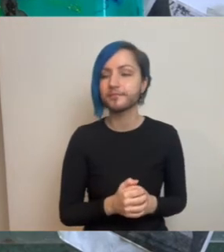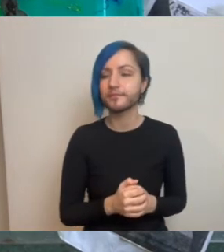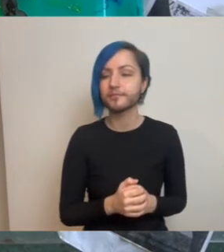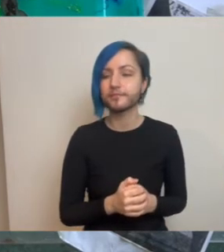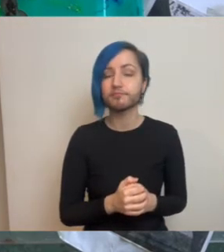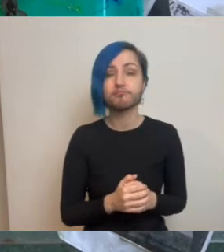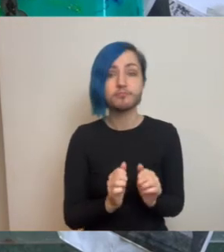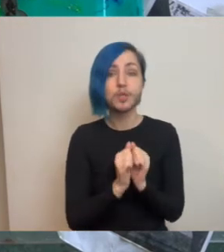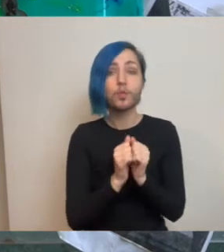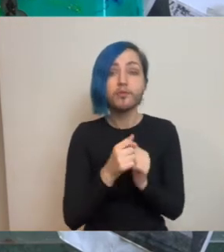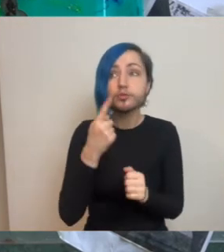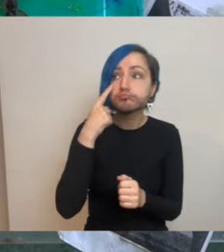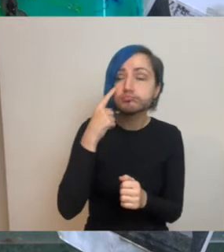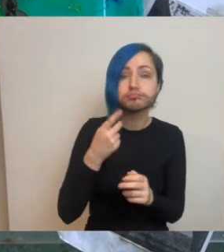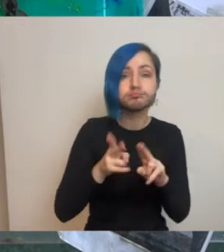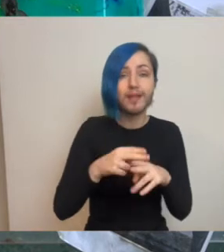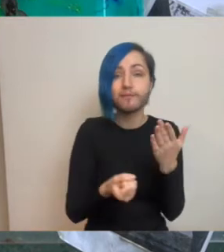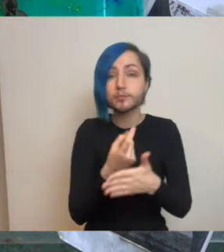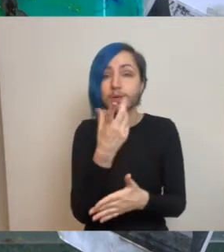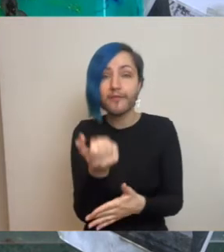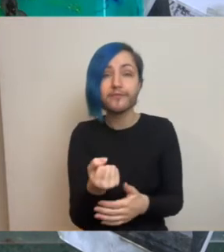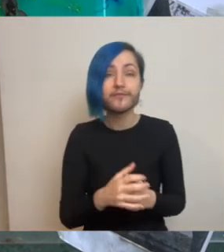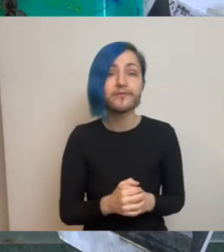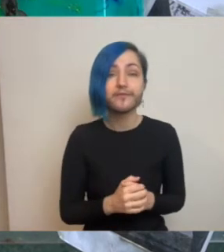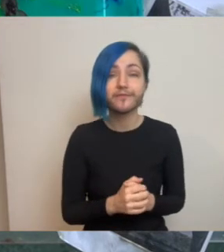And worth seeing if you get a chance.